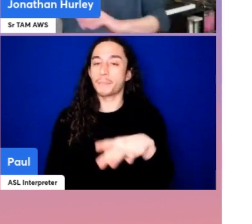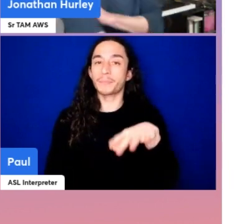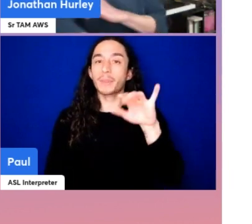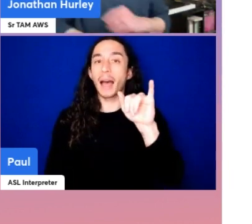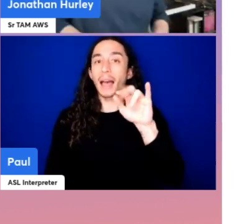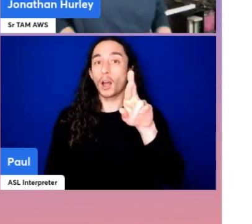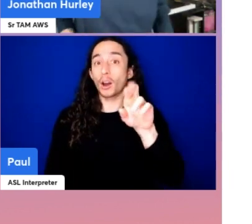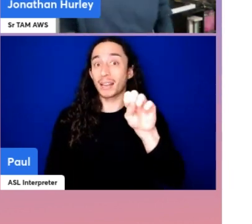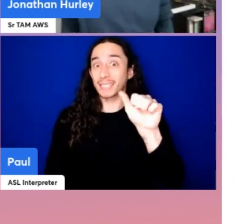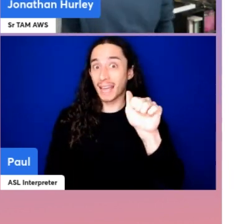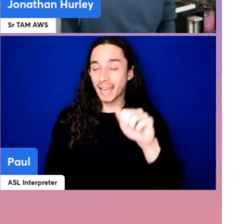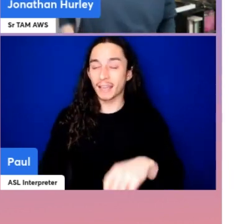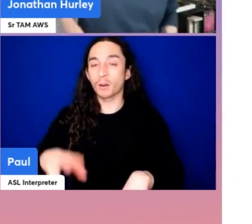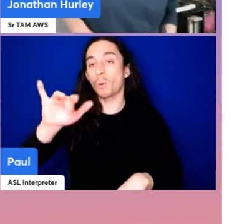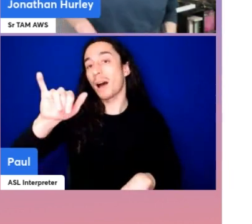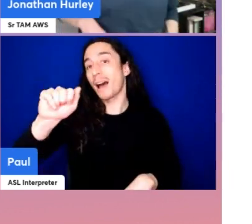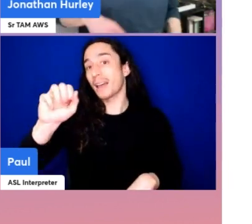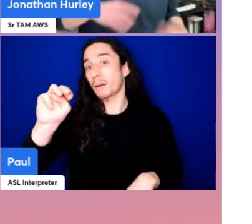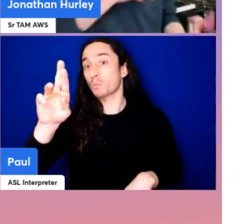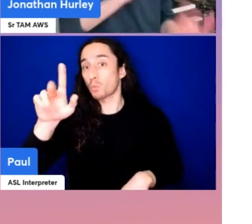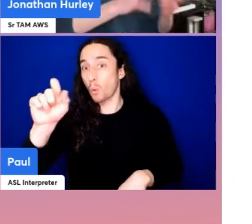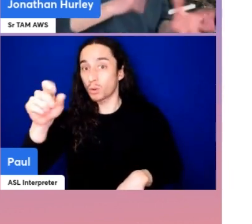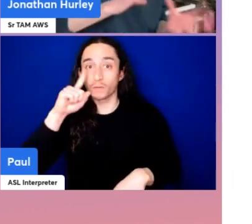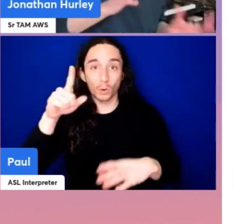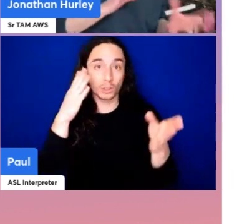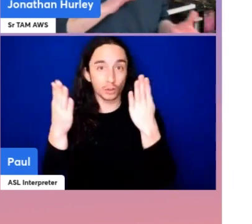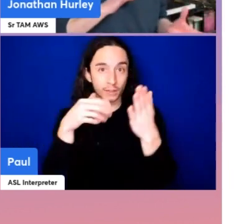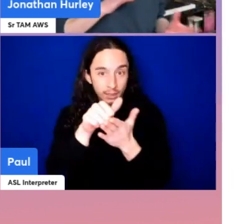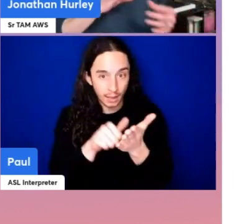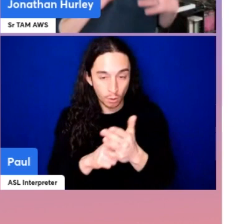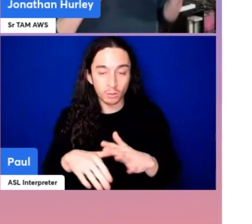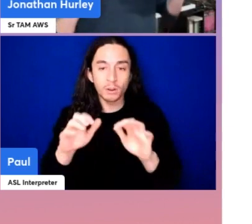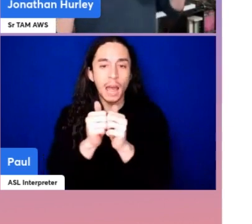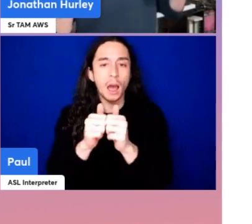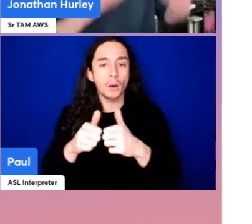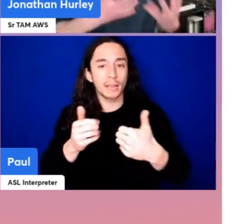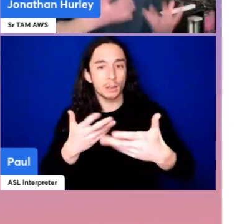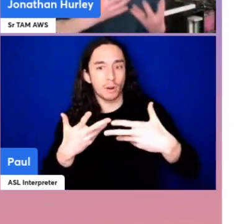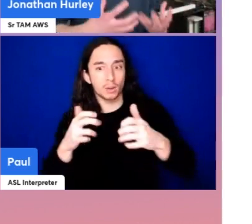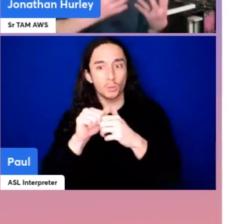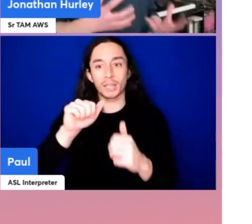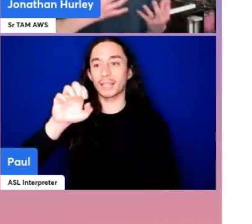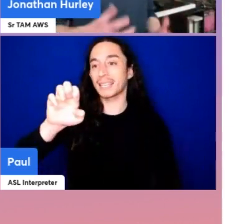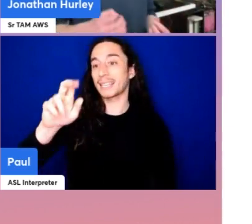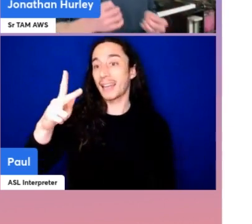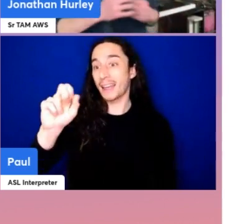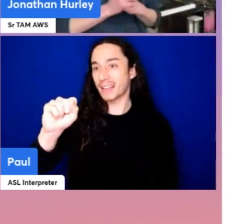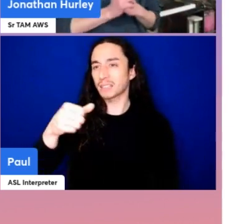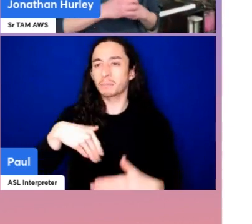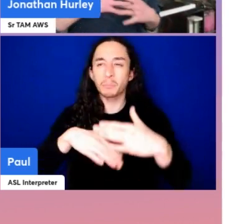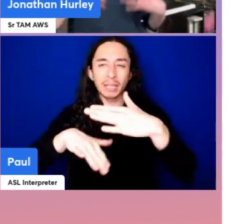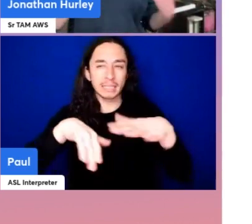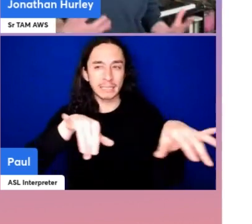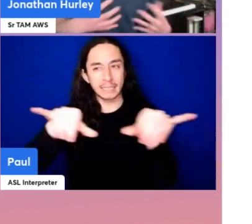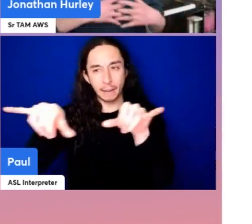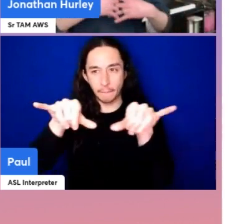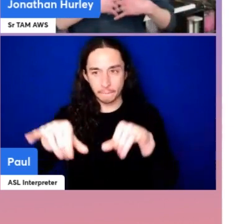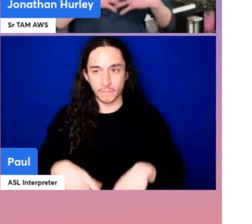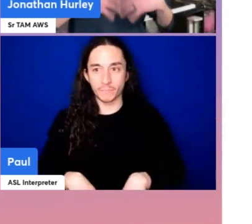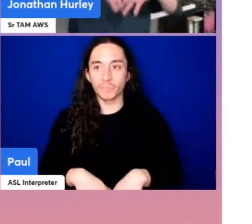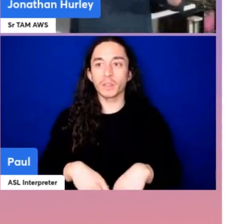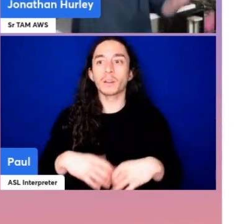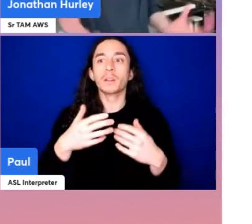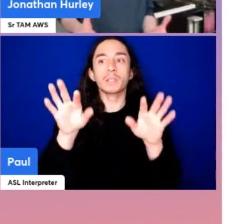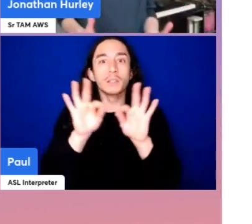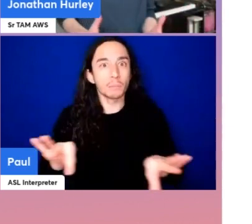IRSA or IAM roles for service accounts and the way that it interacts with EKS, that's basically what we're doing. So it is important